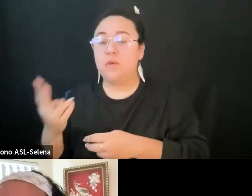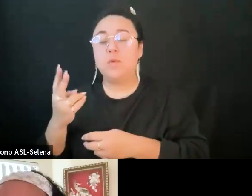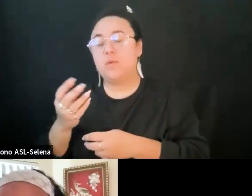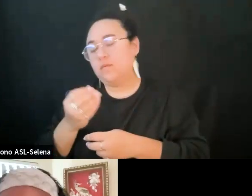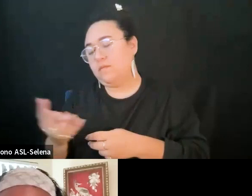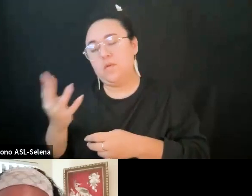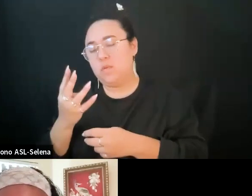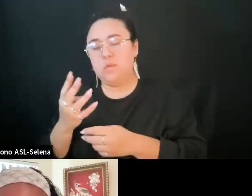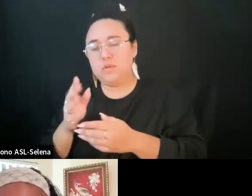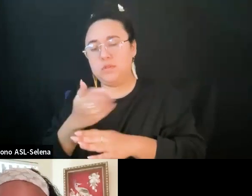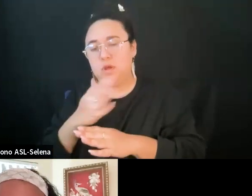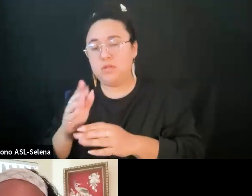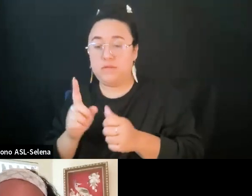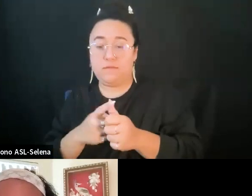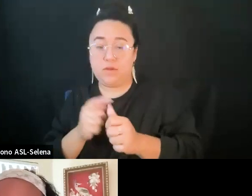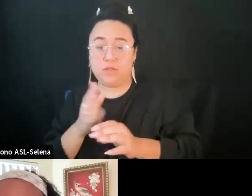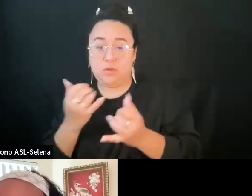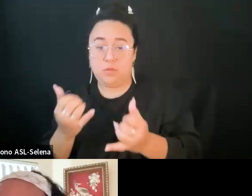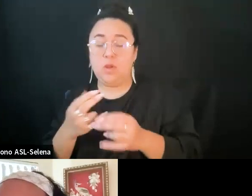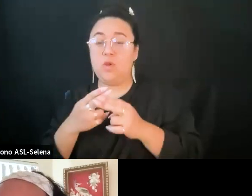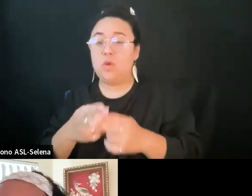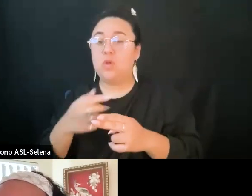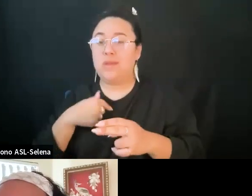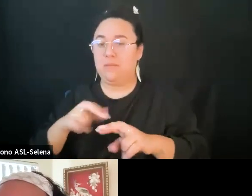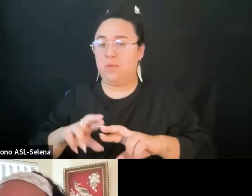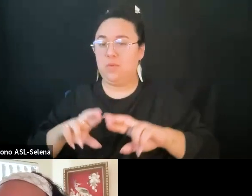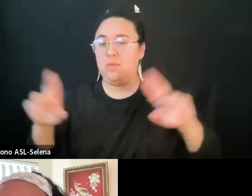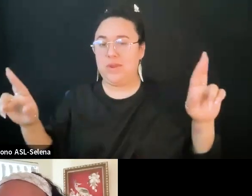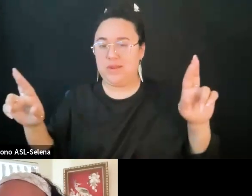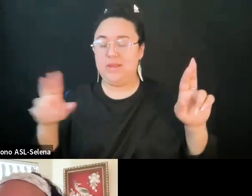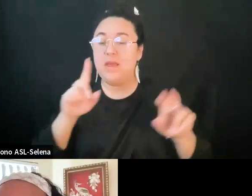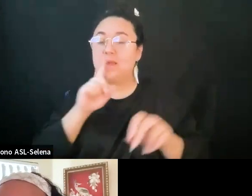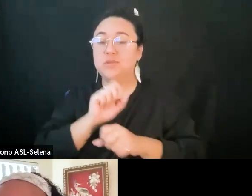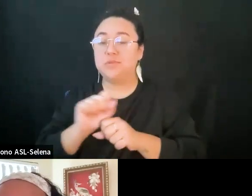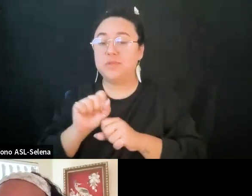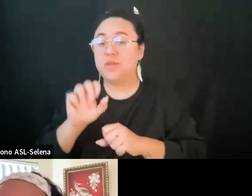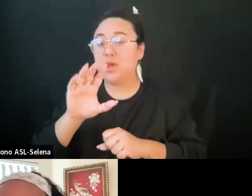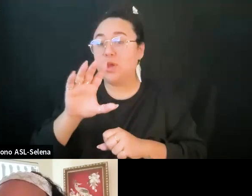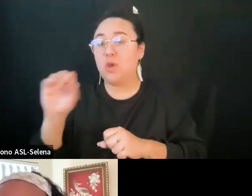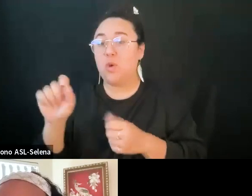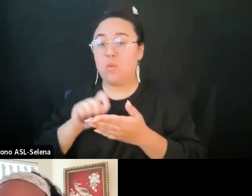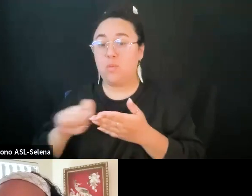song that I'm doing right now is called I'm Ready. And I actually co-wrote this with